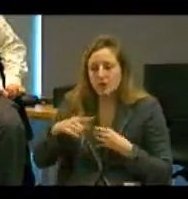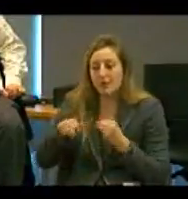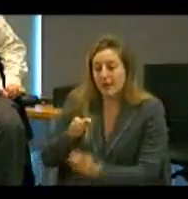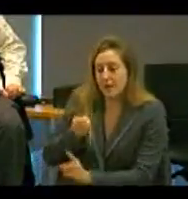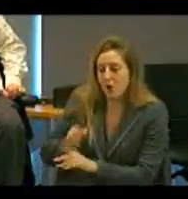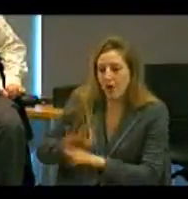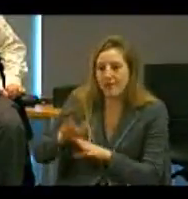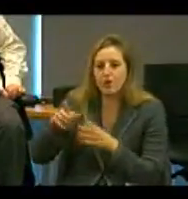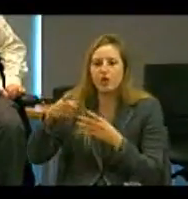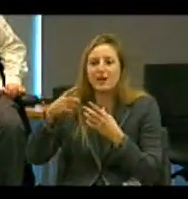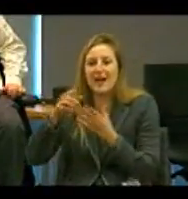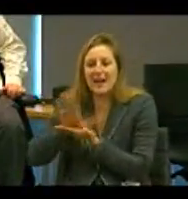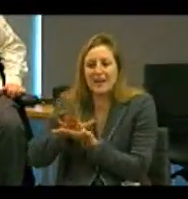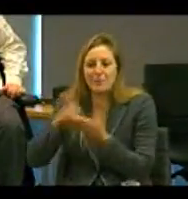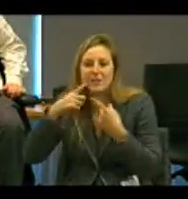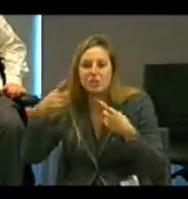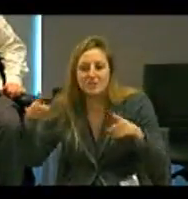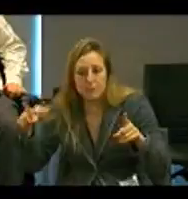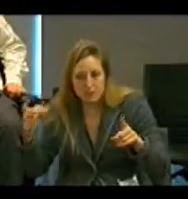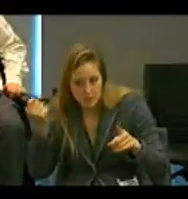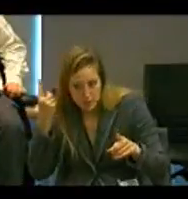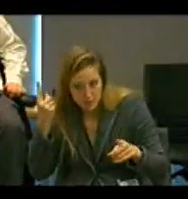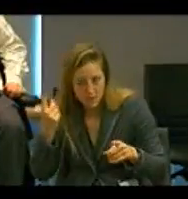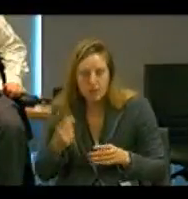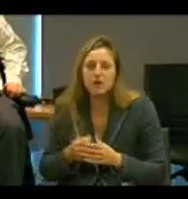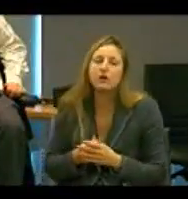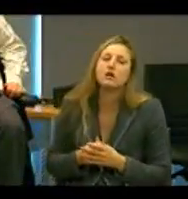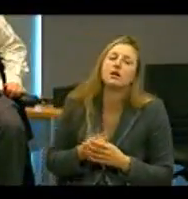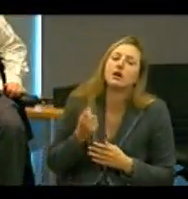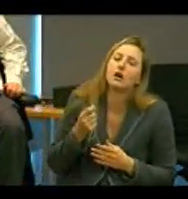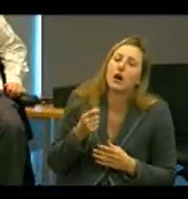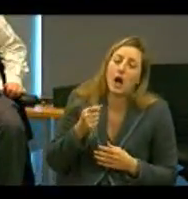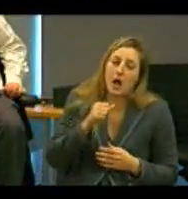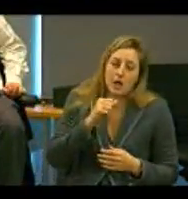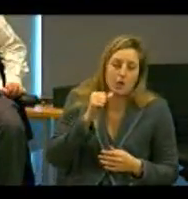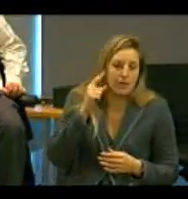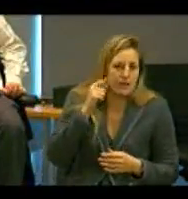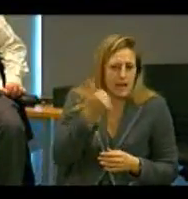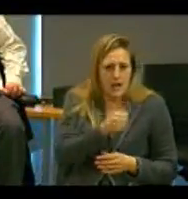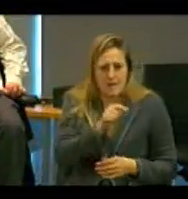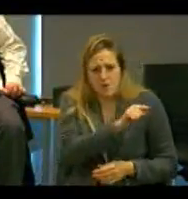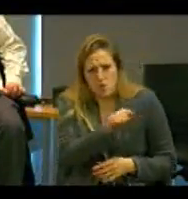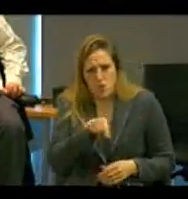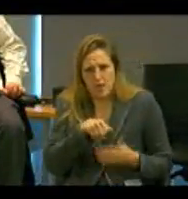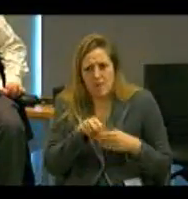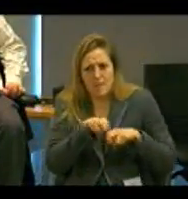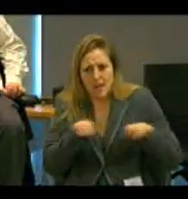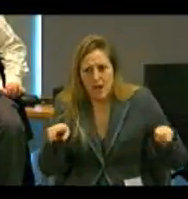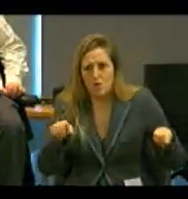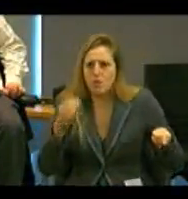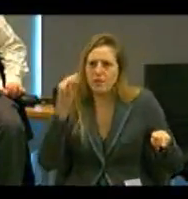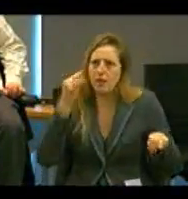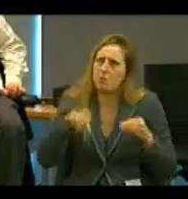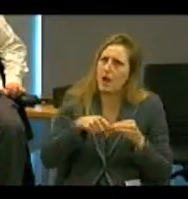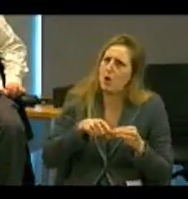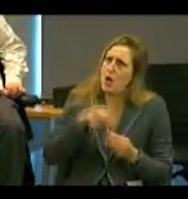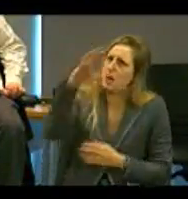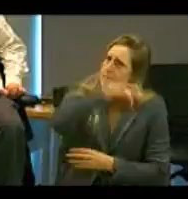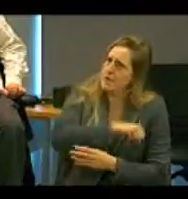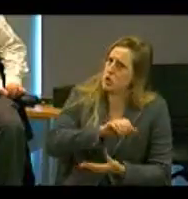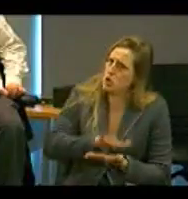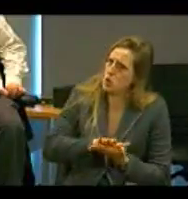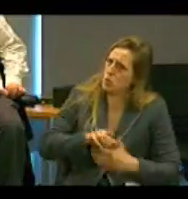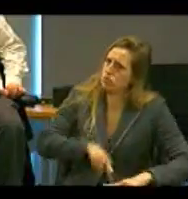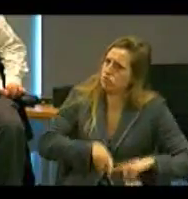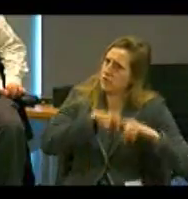mean, I don't think any member of the panel would say that missing school somehow wouldn't likely impact your achievement. If